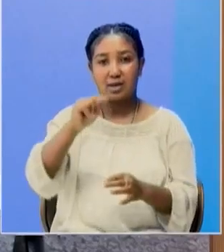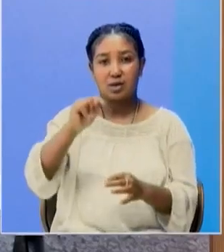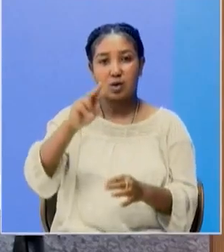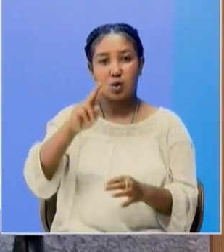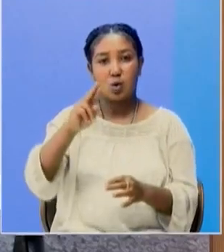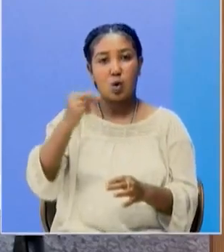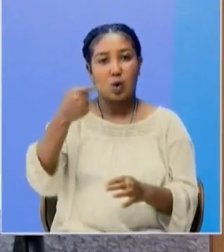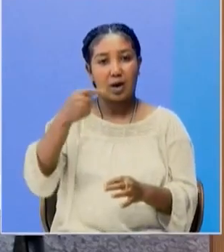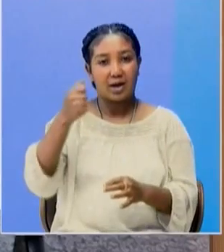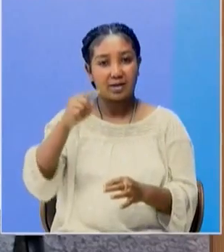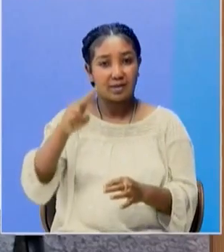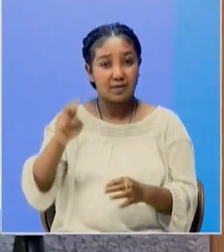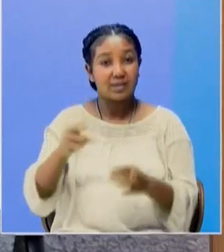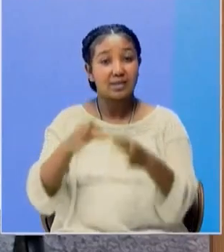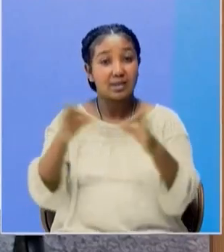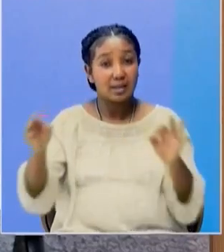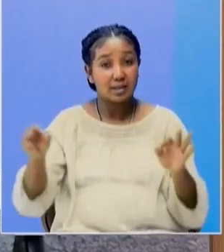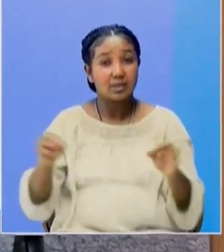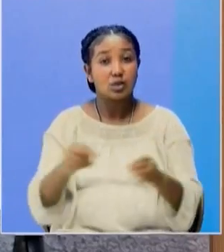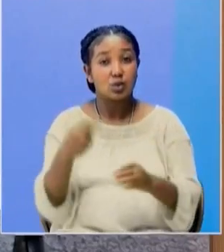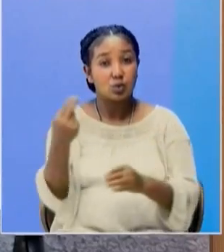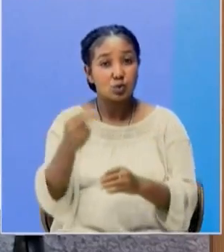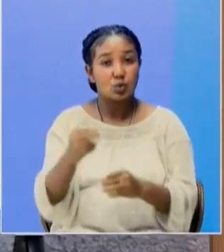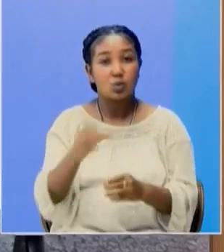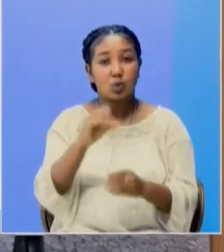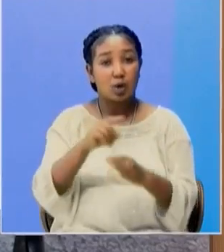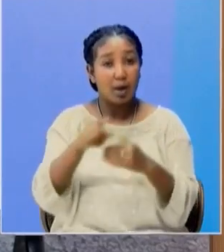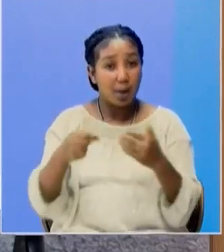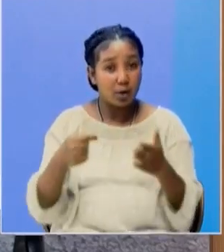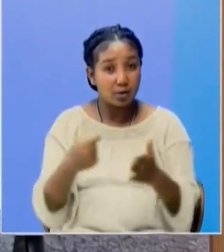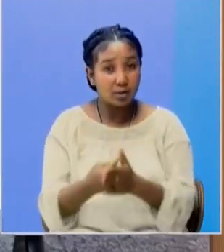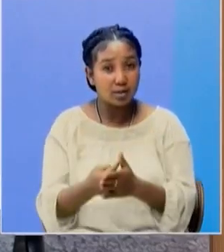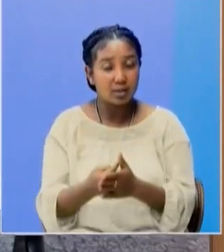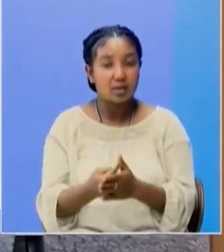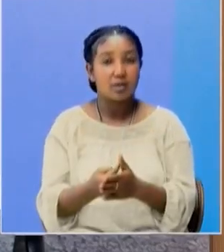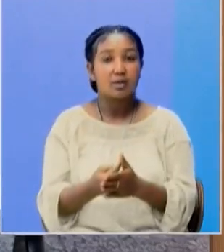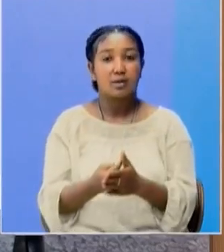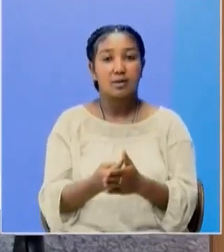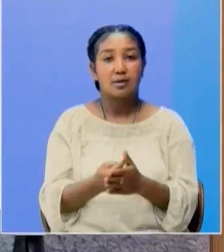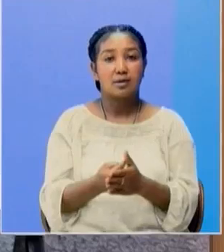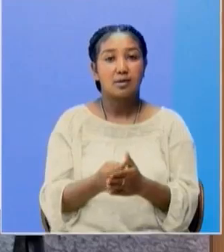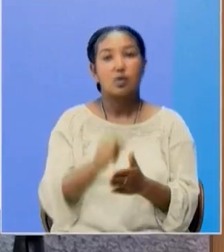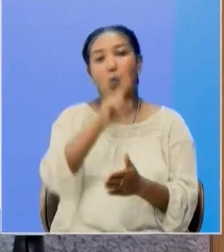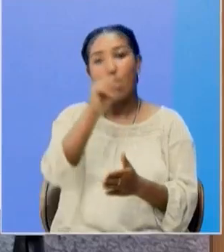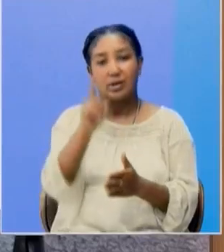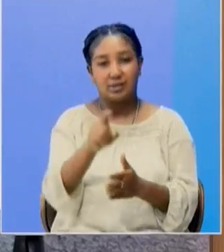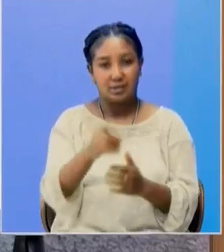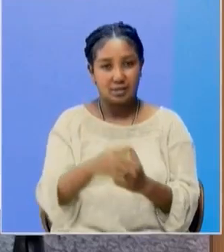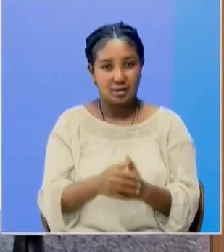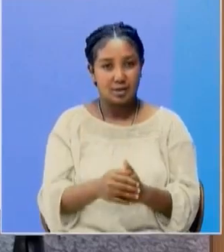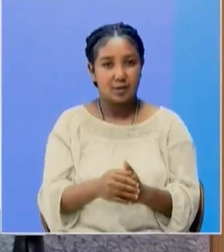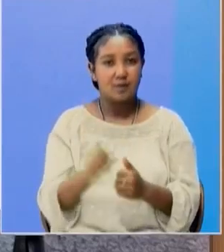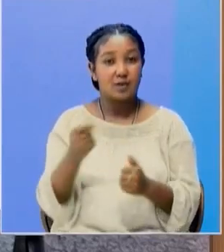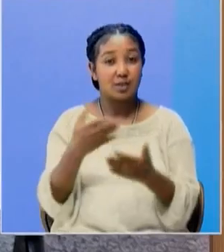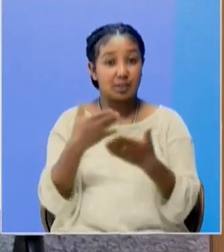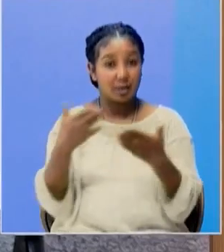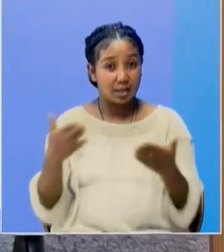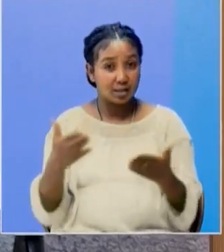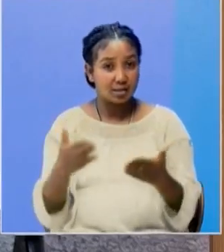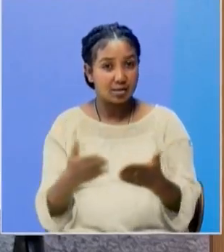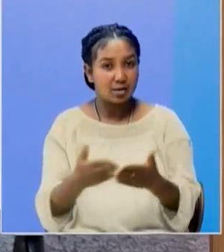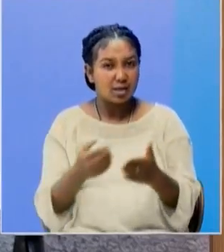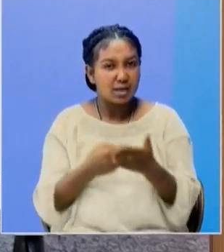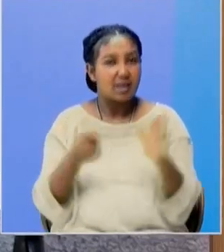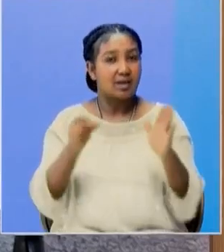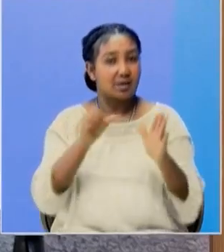the sentence that we use to talk about what? To talk about question. If something is not